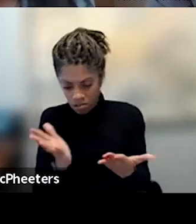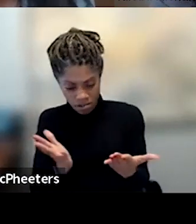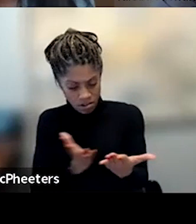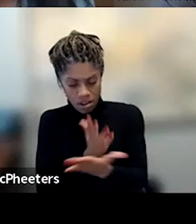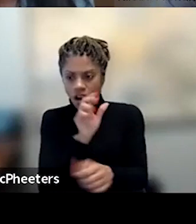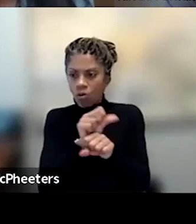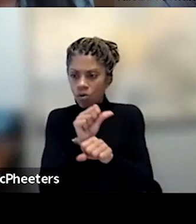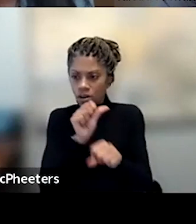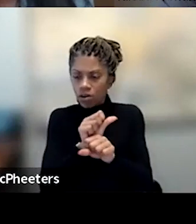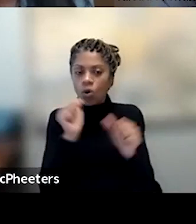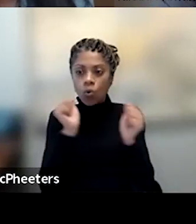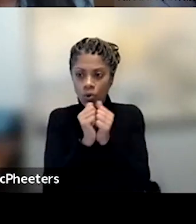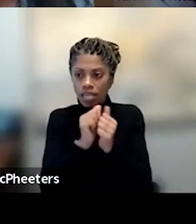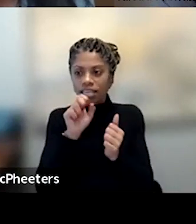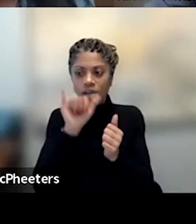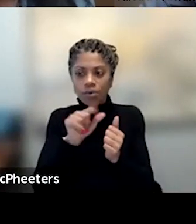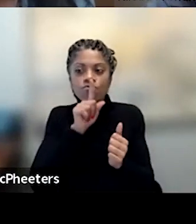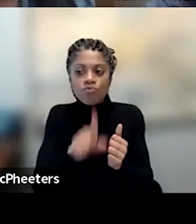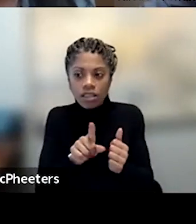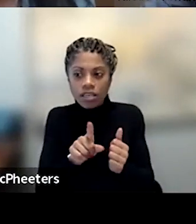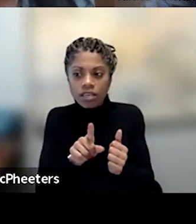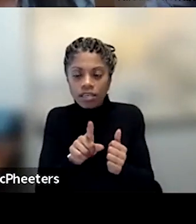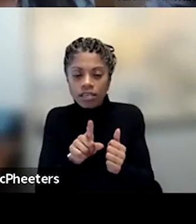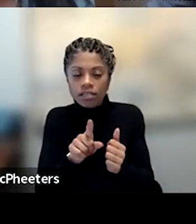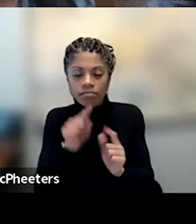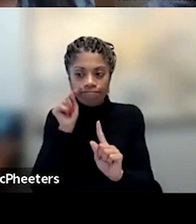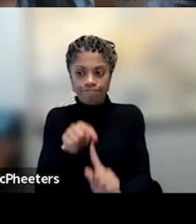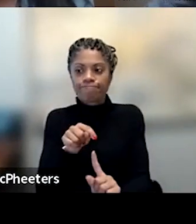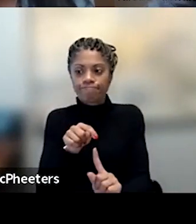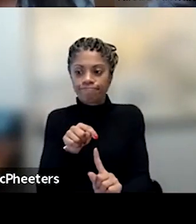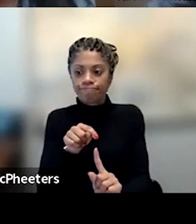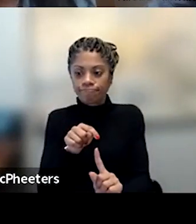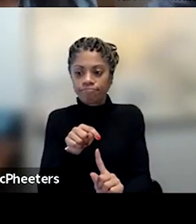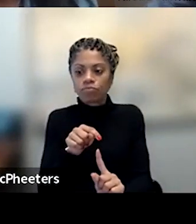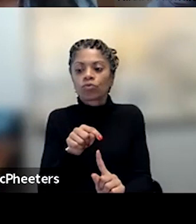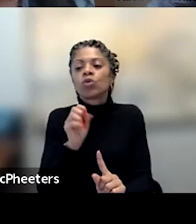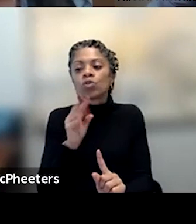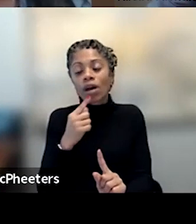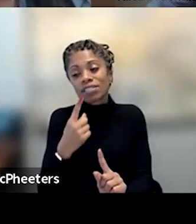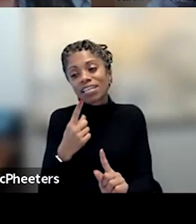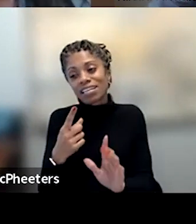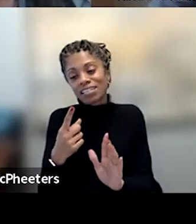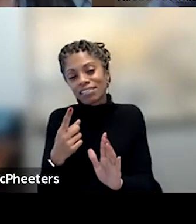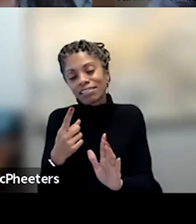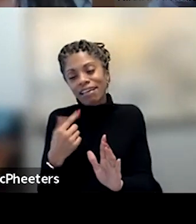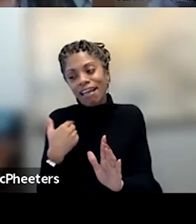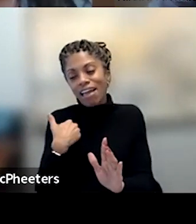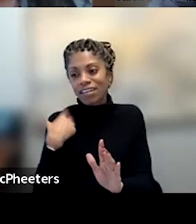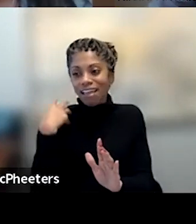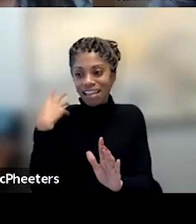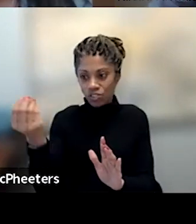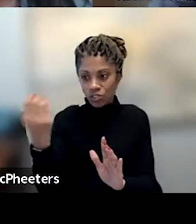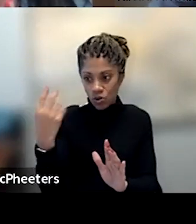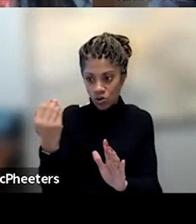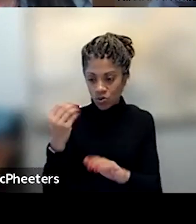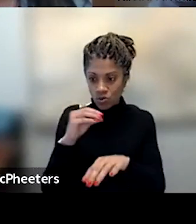and beneficial. So I offer that advice too, that sometimes bringing on external consultants can help. And also just